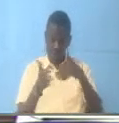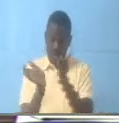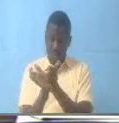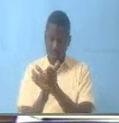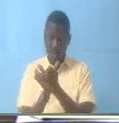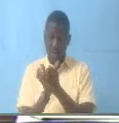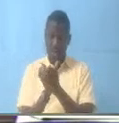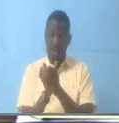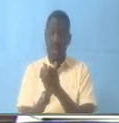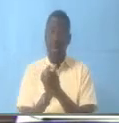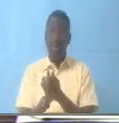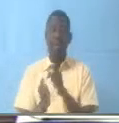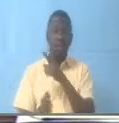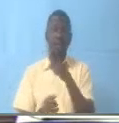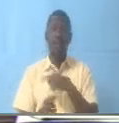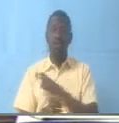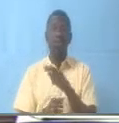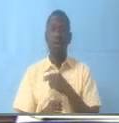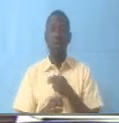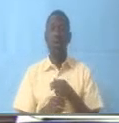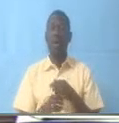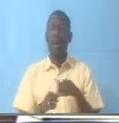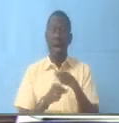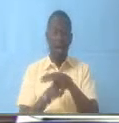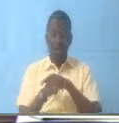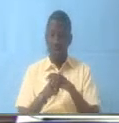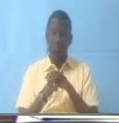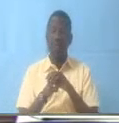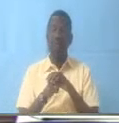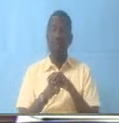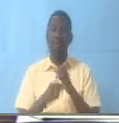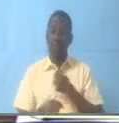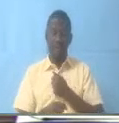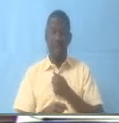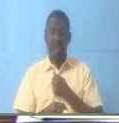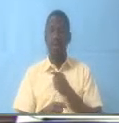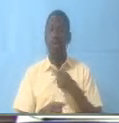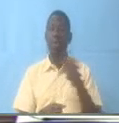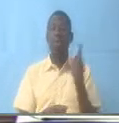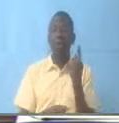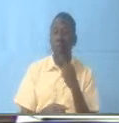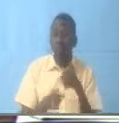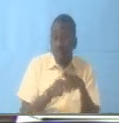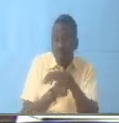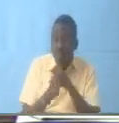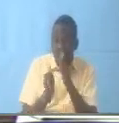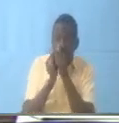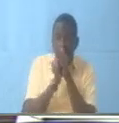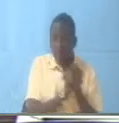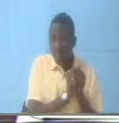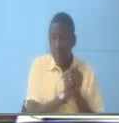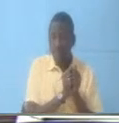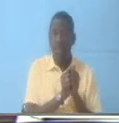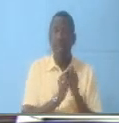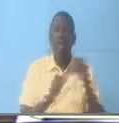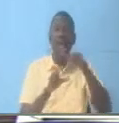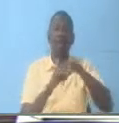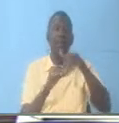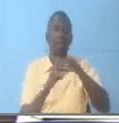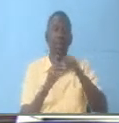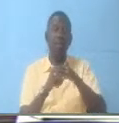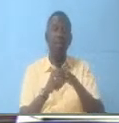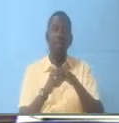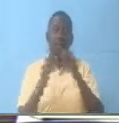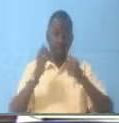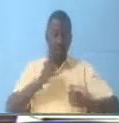of fear. Instead, it was just to cover up the extent of the involvement of the security forces in the April